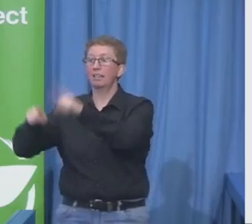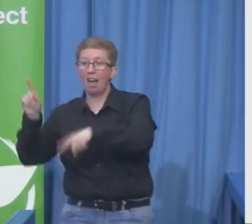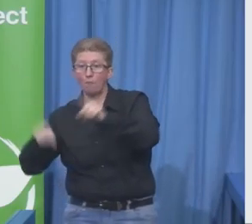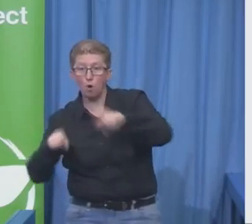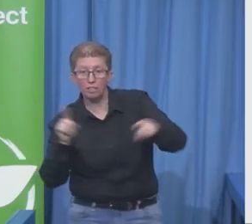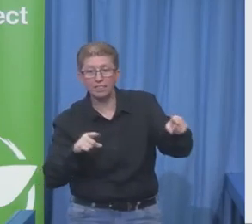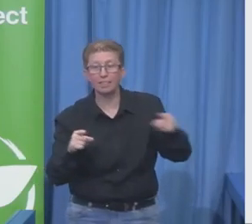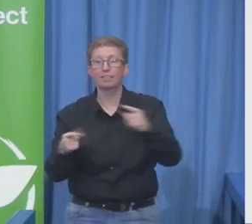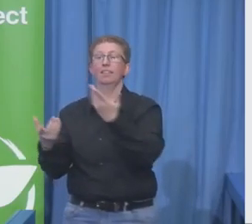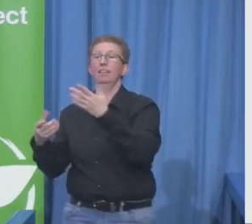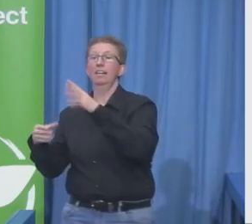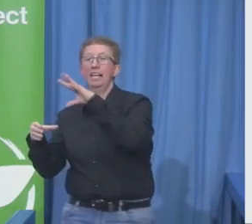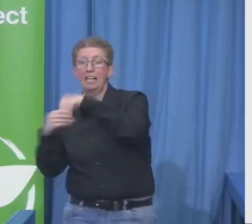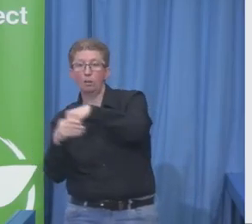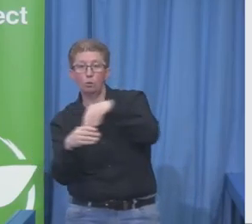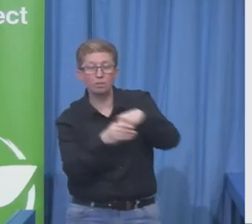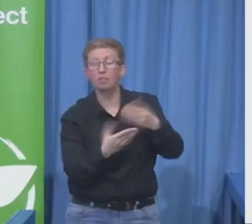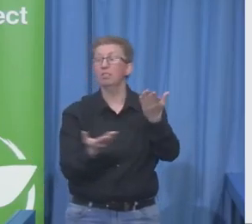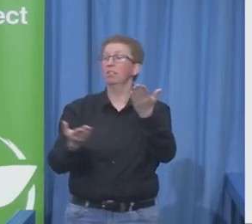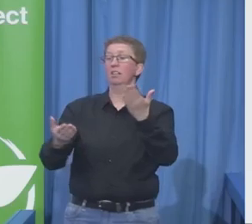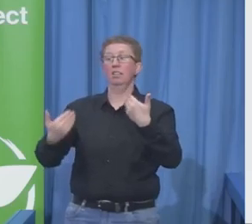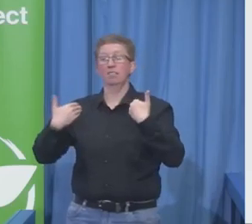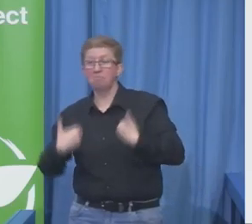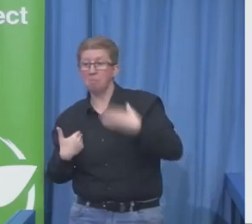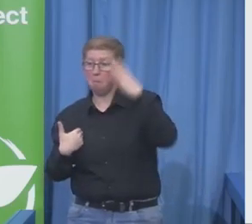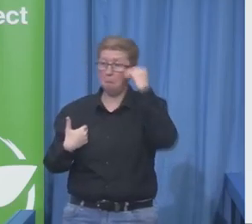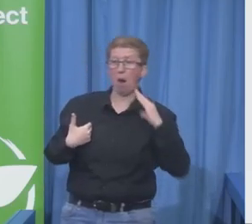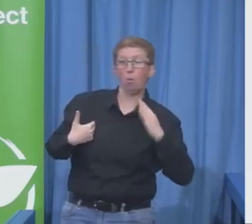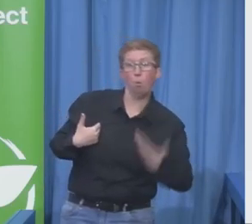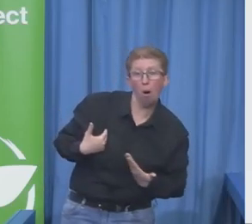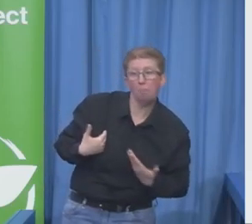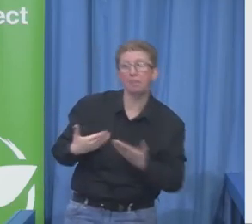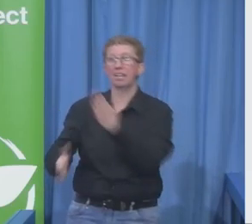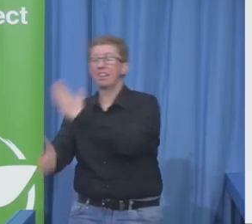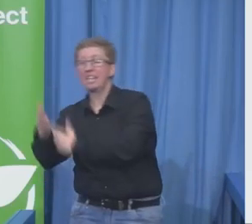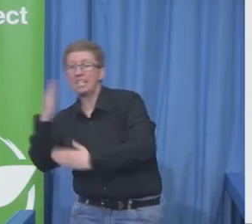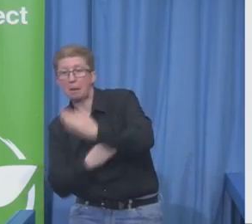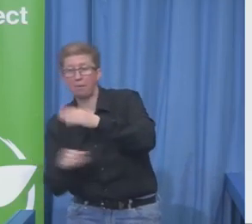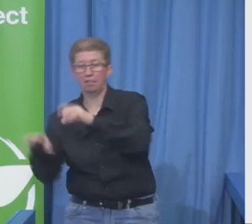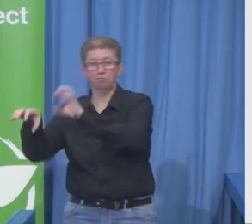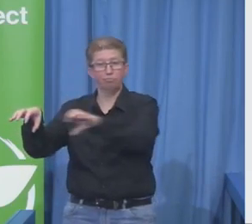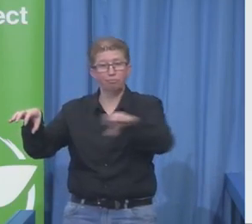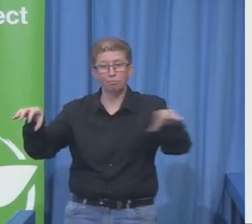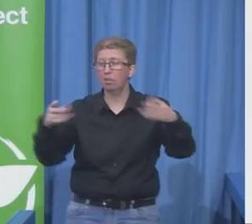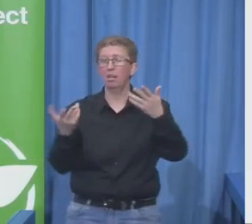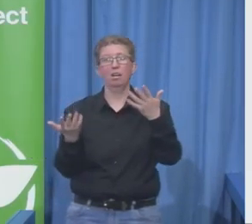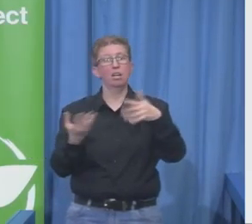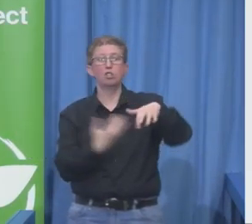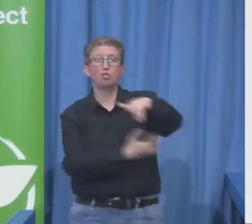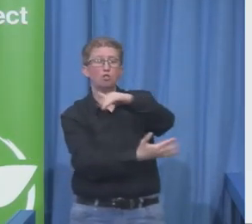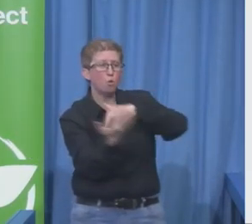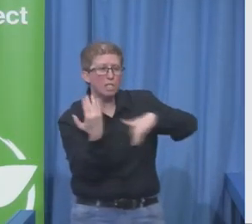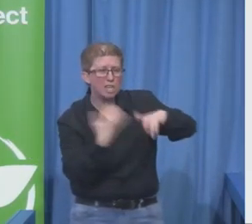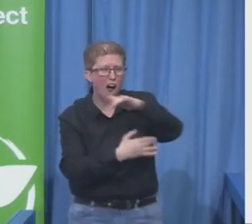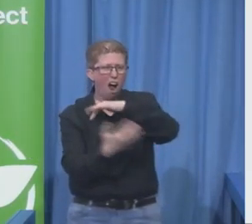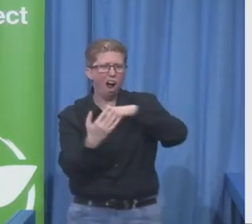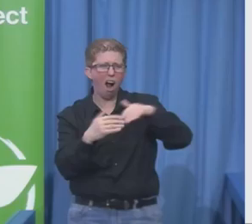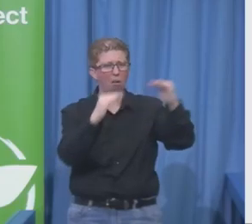nationality, or people from underprivileged backgrounds. And then we have a champion in each of